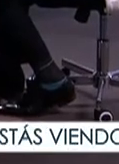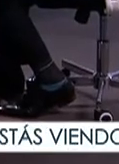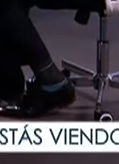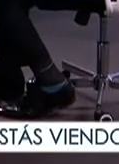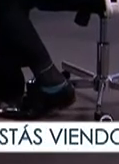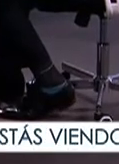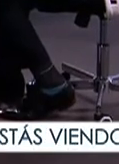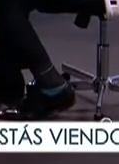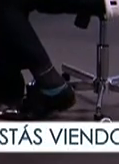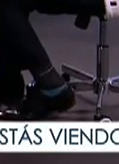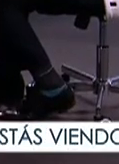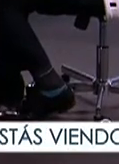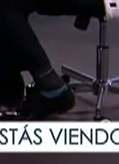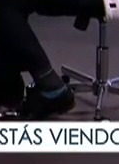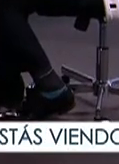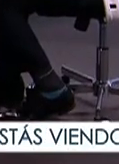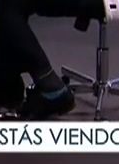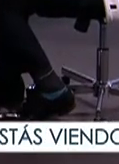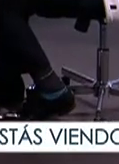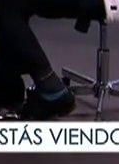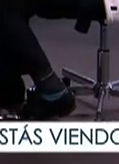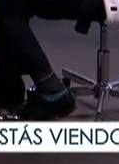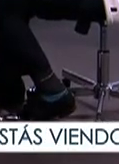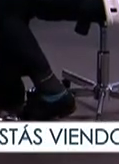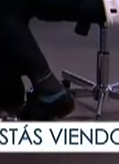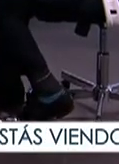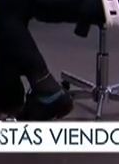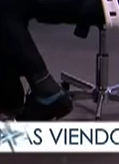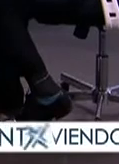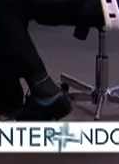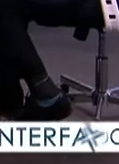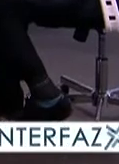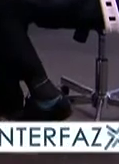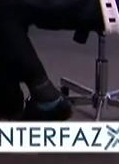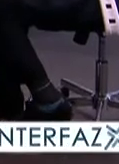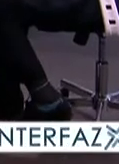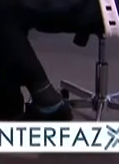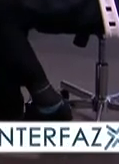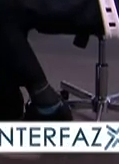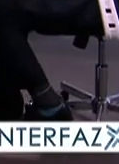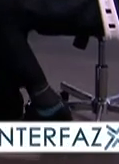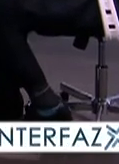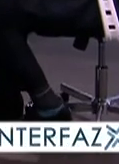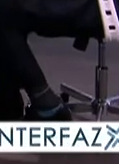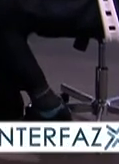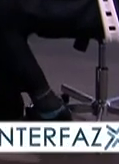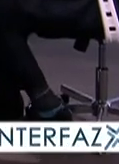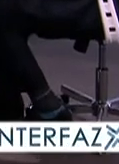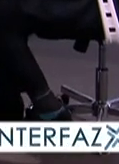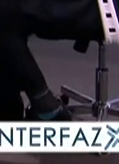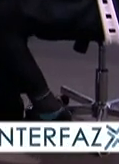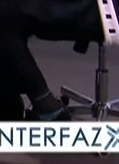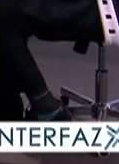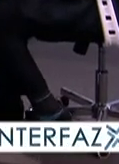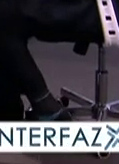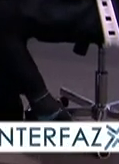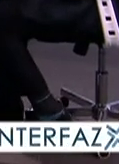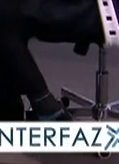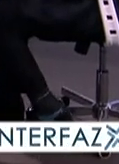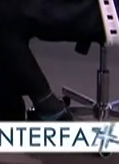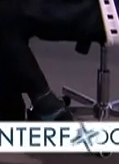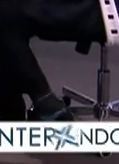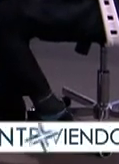Many people know about Night of the Dead, but not really what happens and how different it is in many locations.